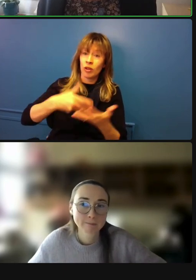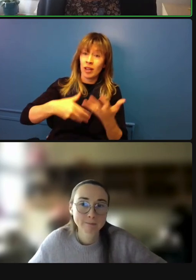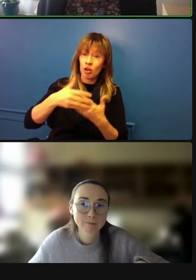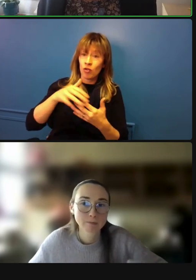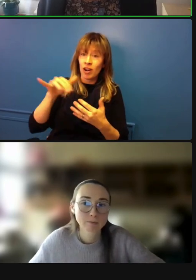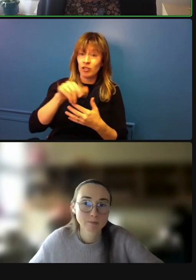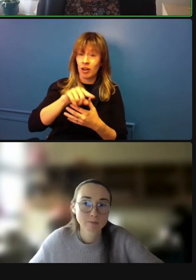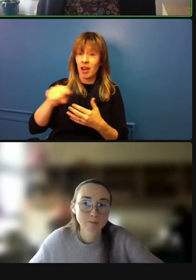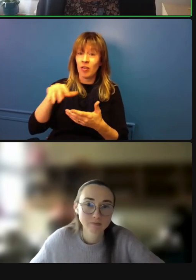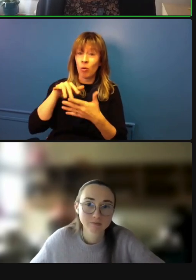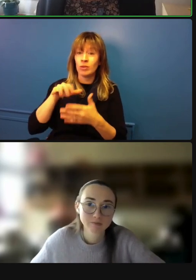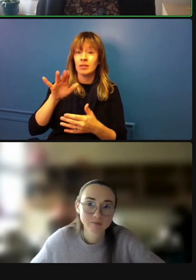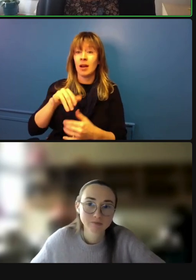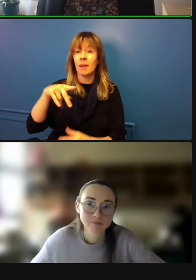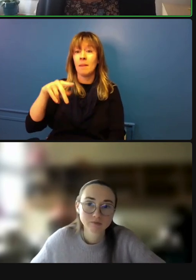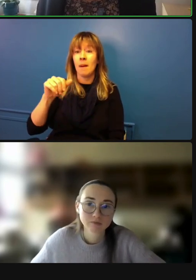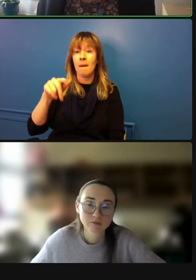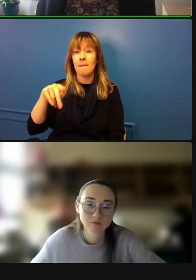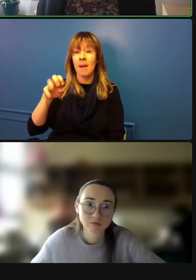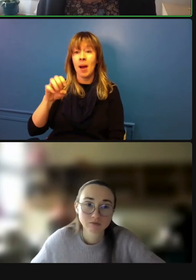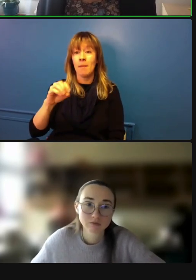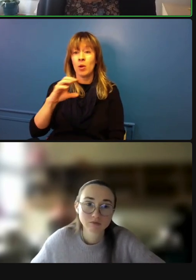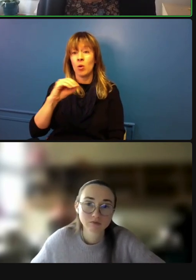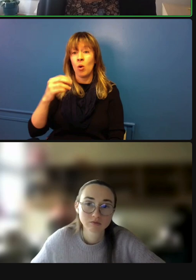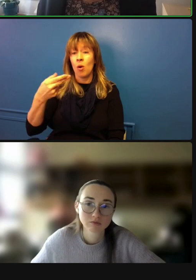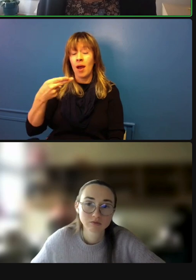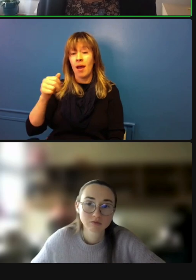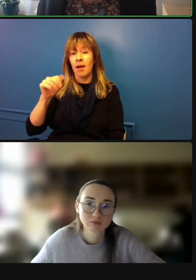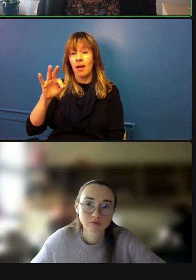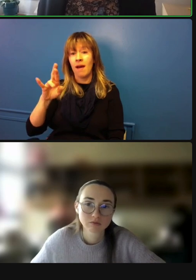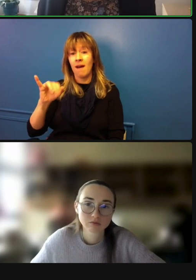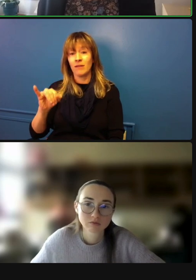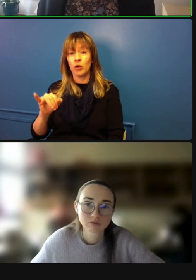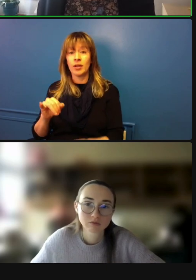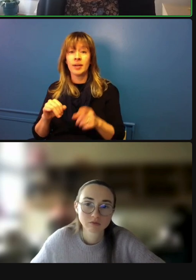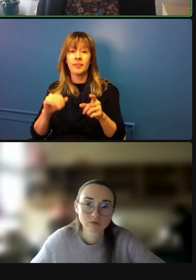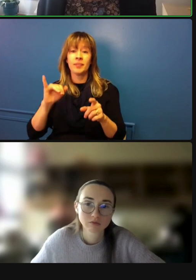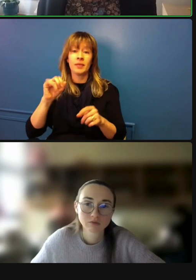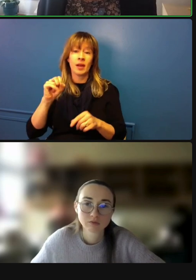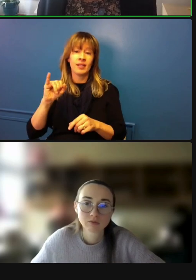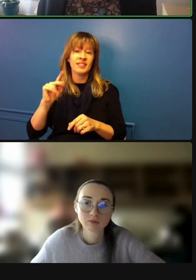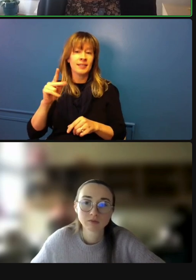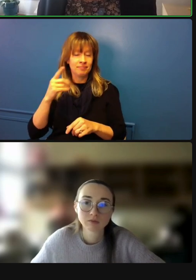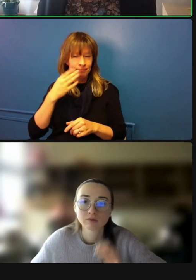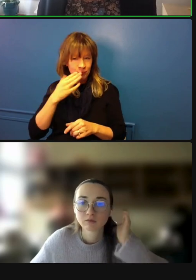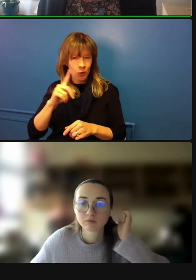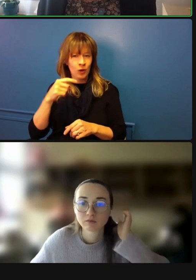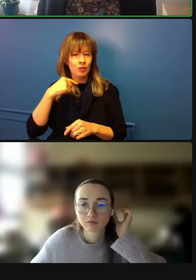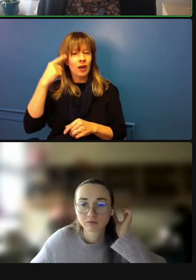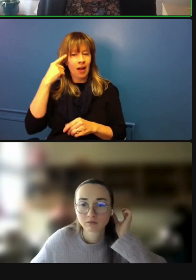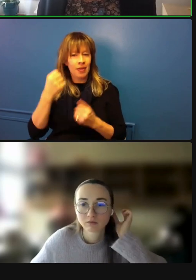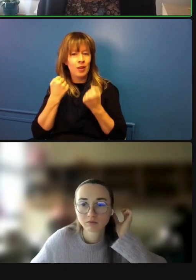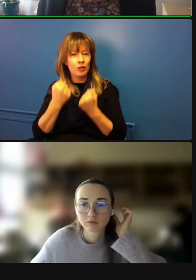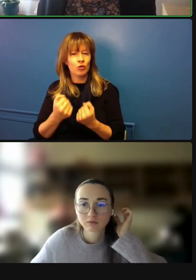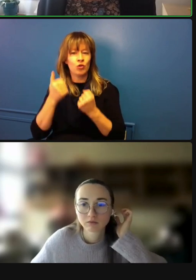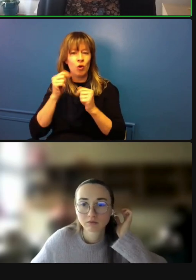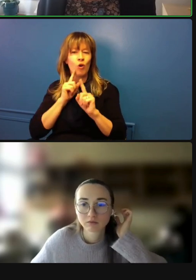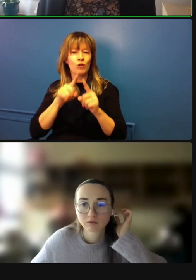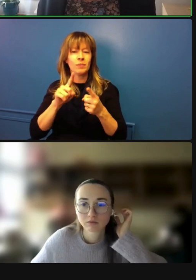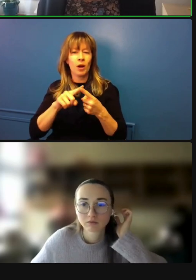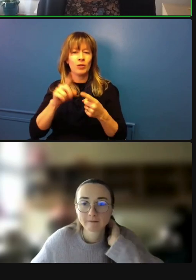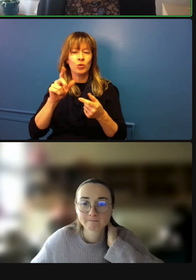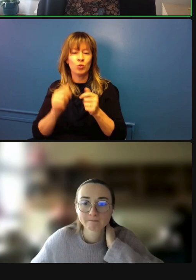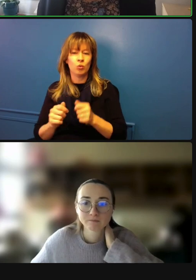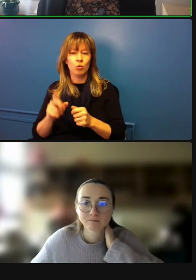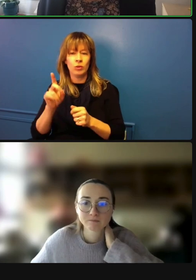Good question. I think it has much stronger responses to dynamic interactions. I think it would